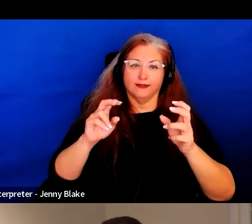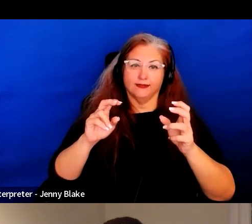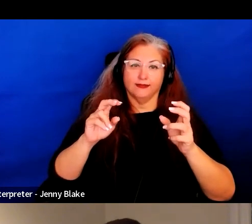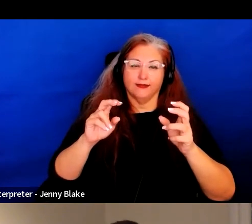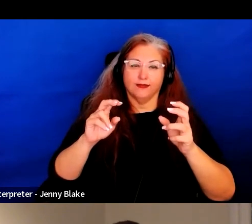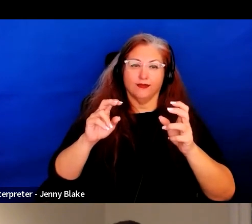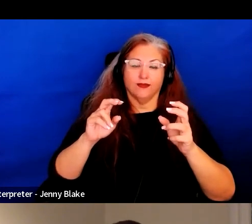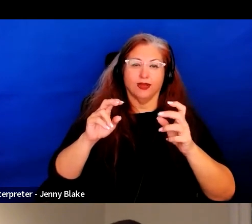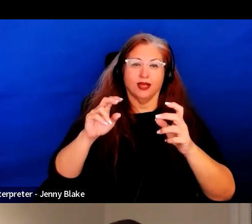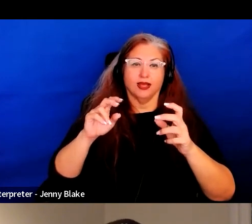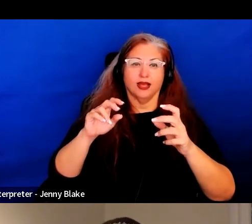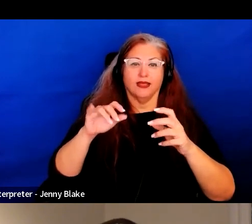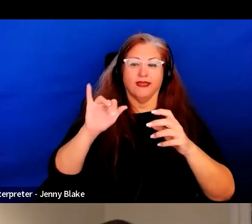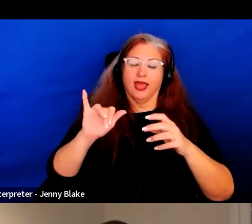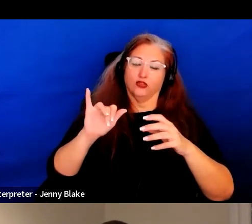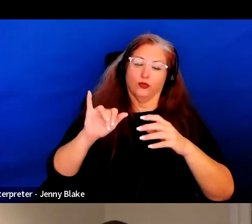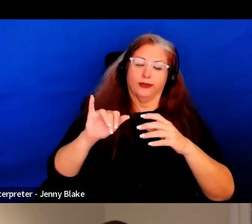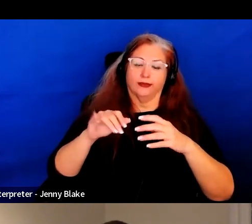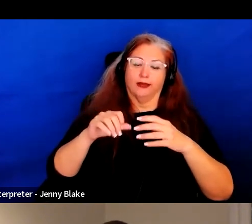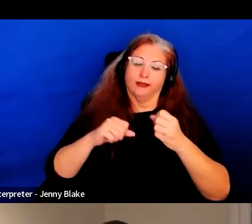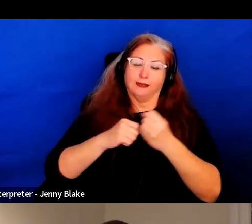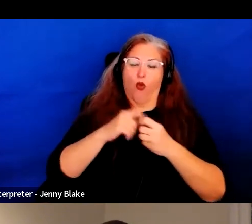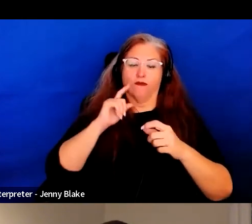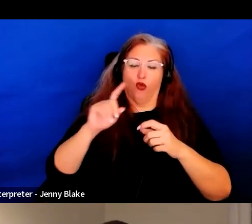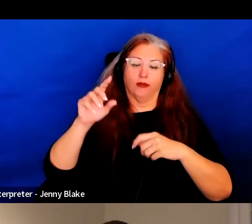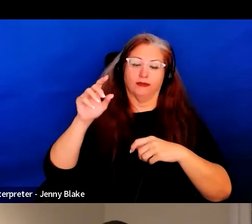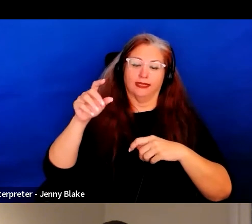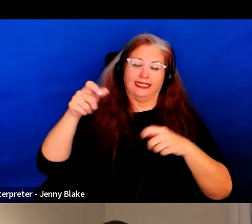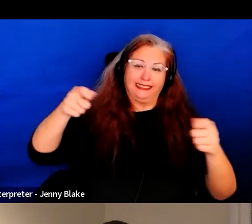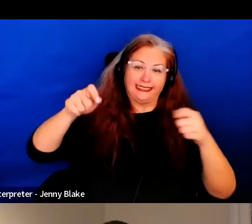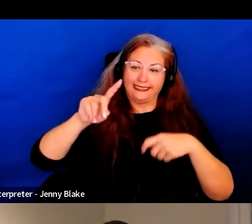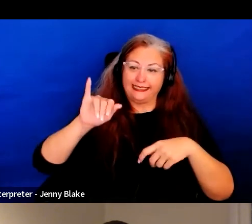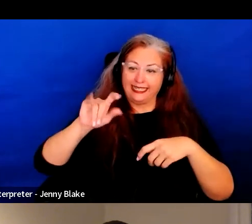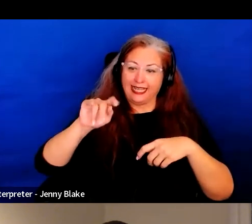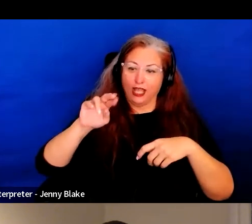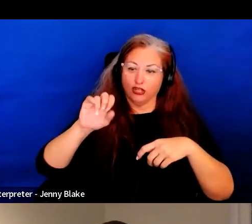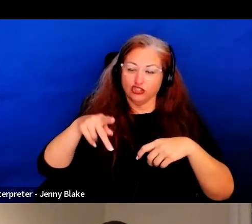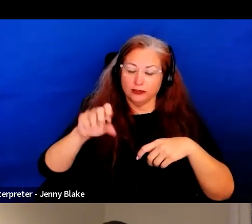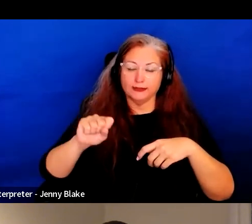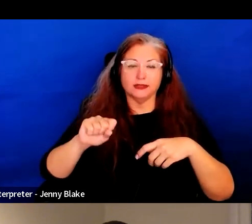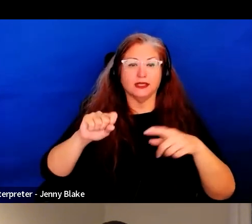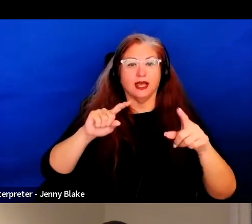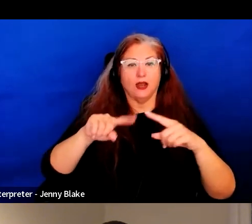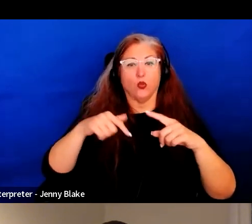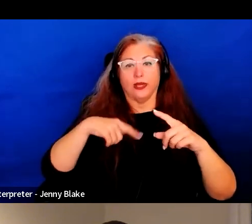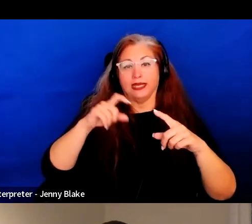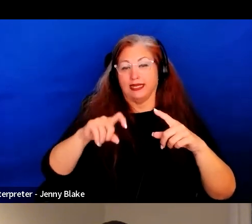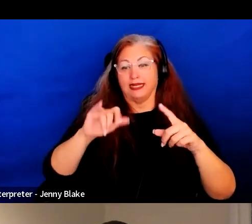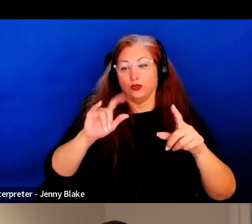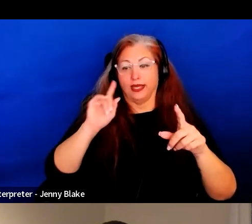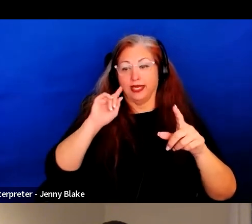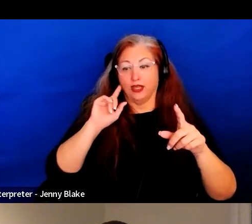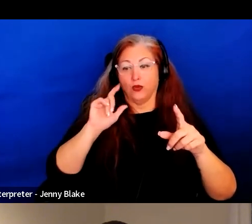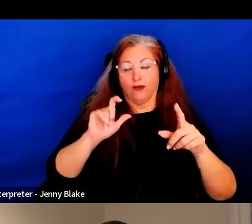for governments or dictatorships, then we're really in big trouble, because mm-hmm. we do need that independent voice. And I think I'm going to throw it to Kim